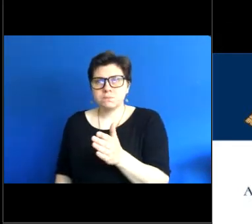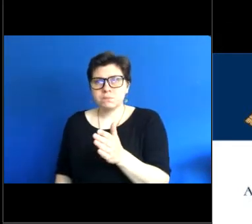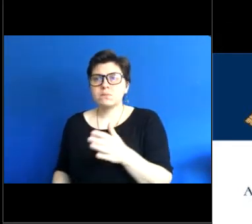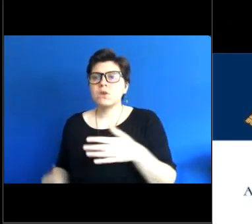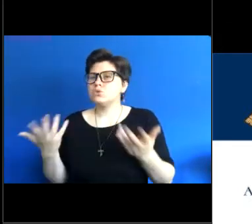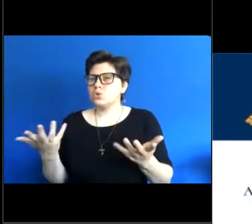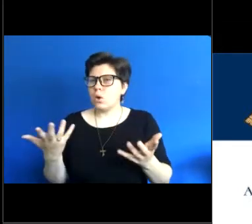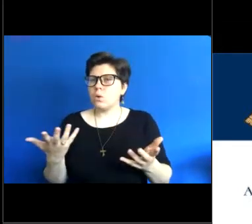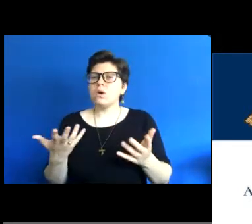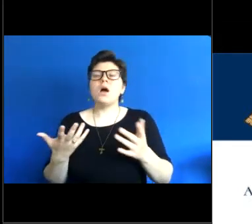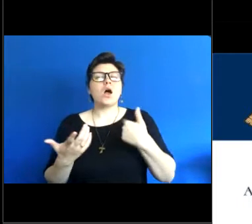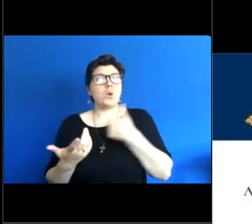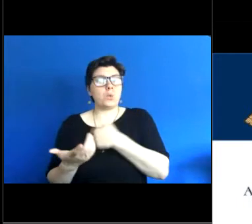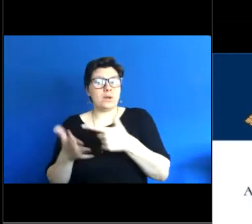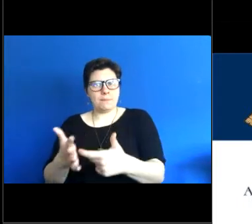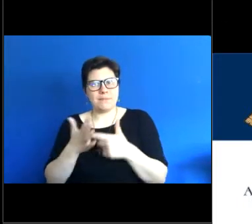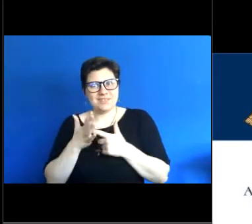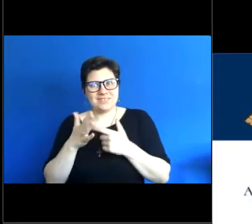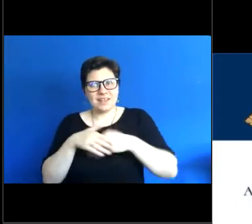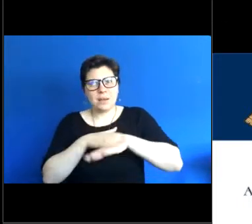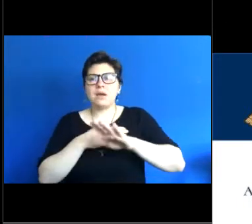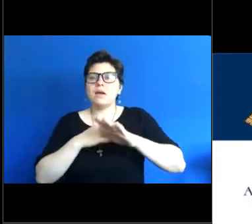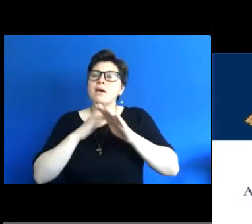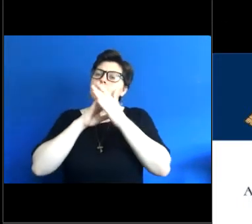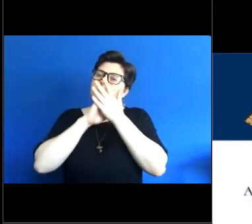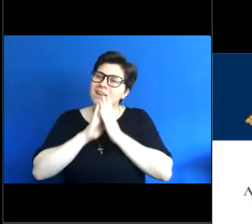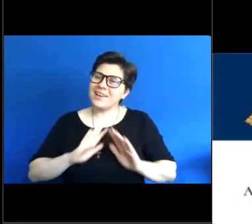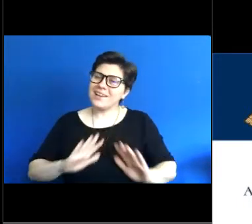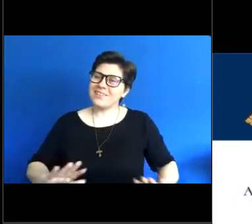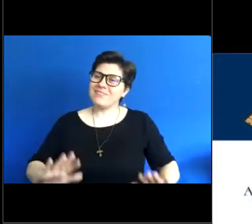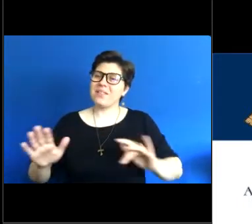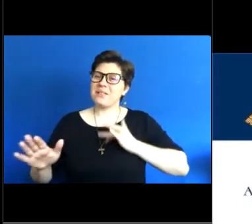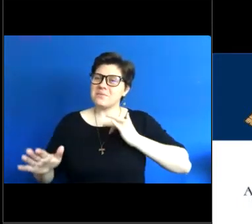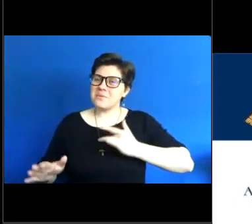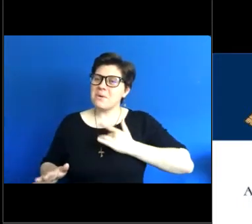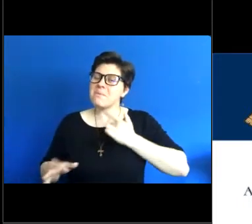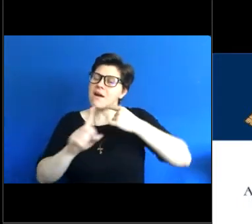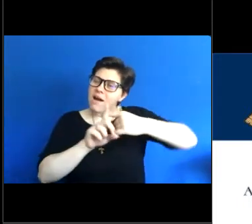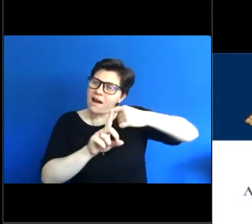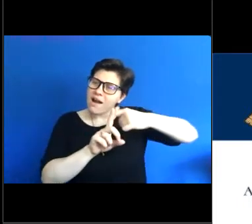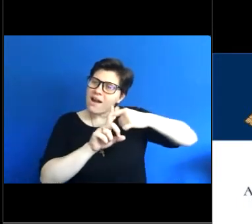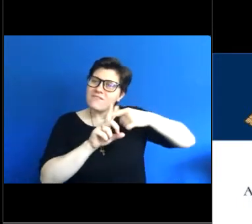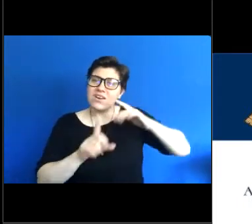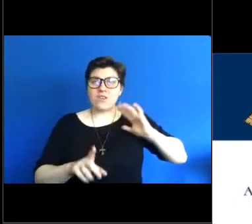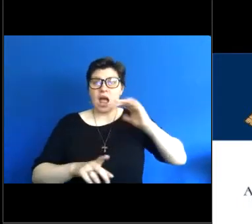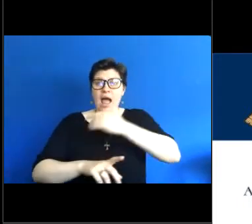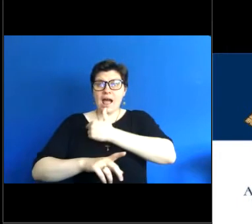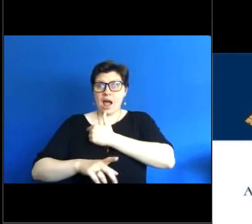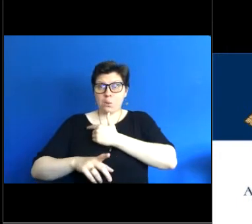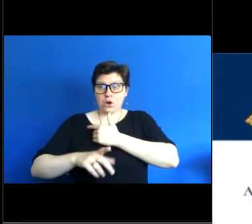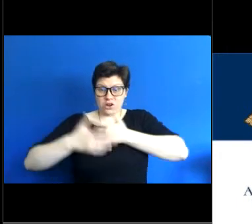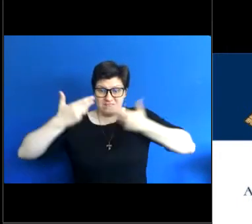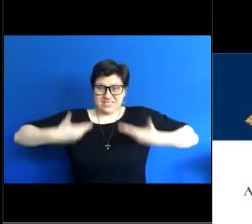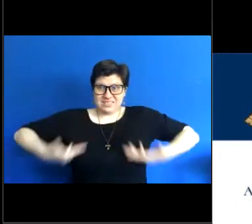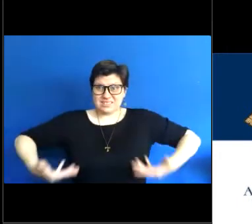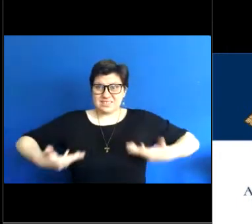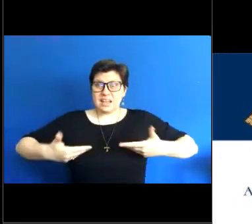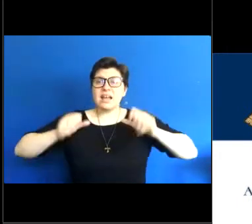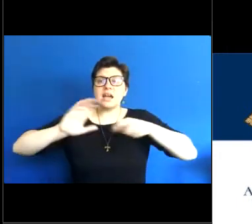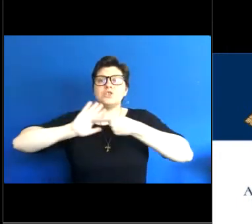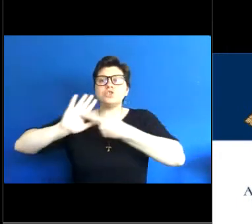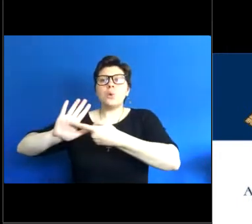we come in with a positive, with a peaceful tone, so that we can show them from our entire essence that this is an opportunity for us